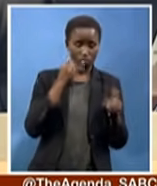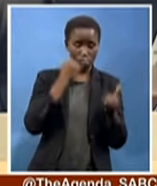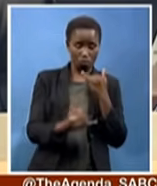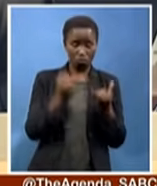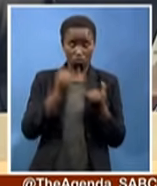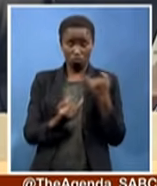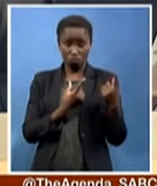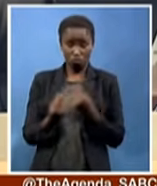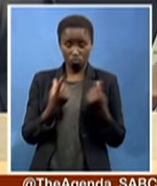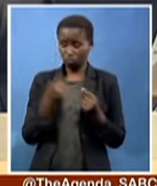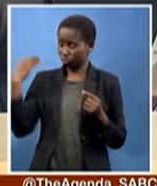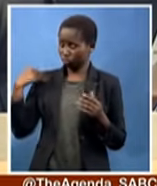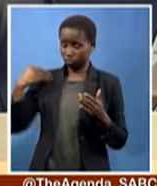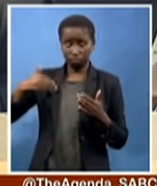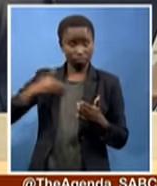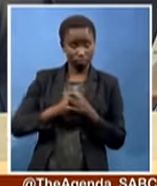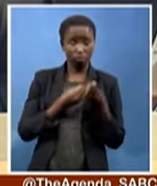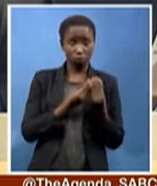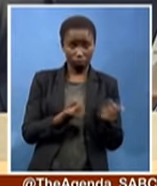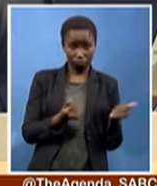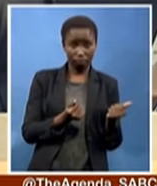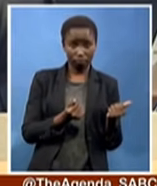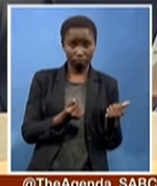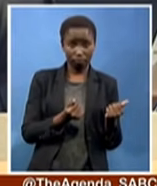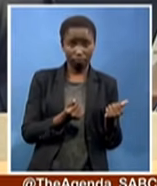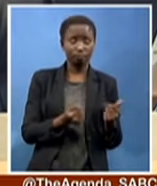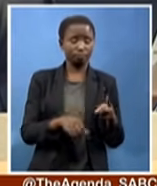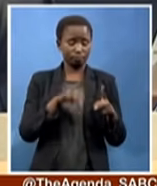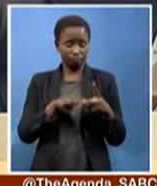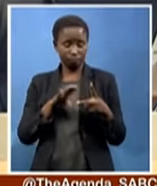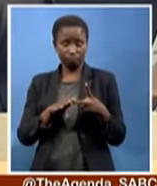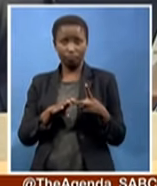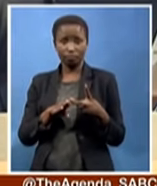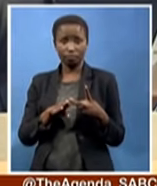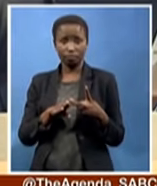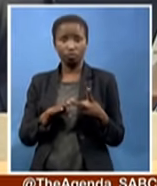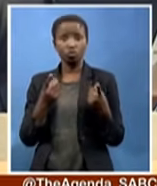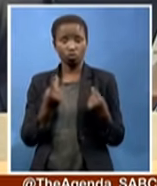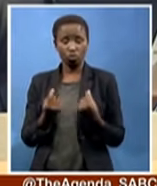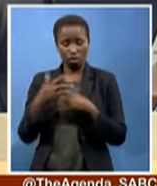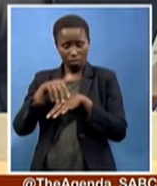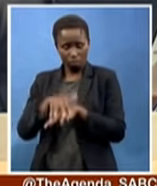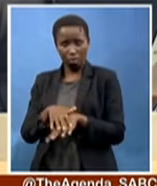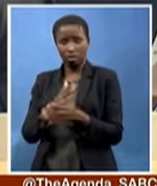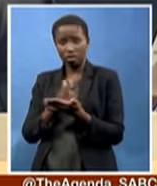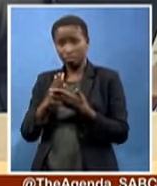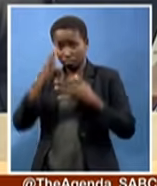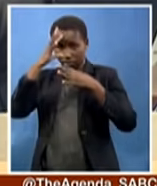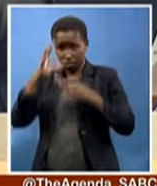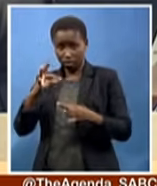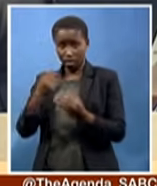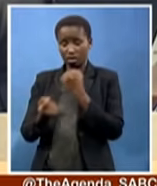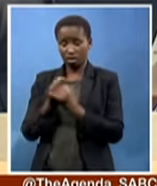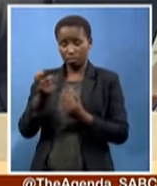domain and the implementation of the decisions taken by the ANC's constitutional